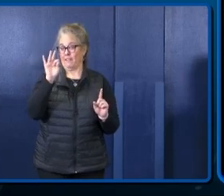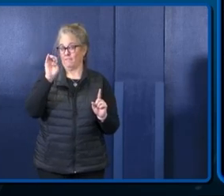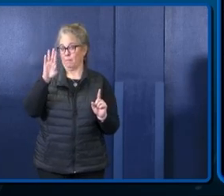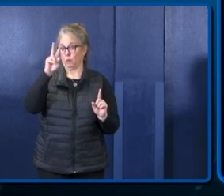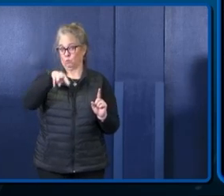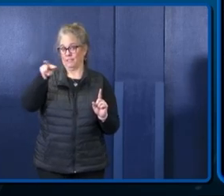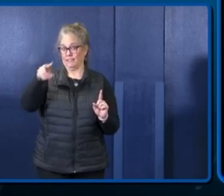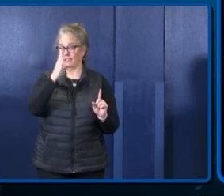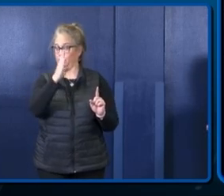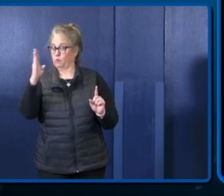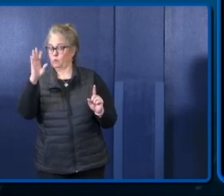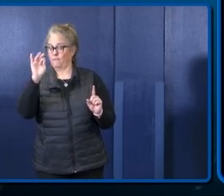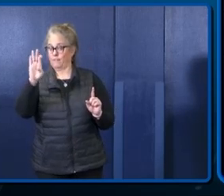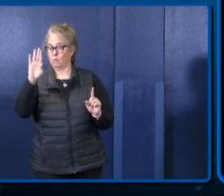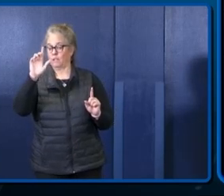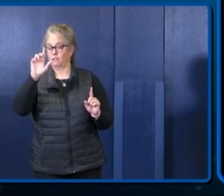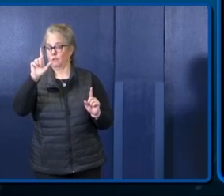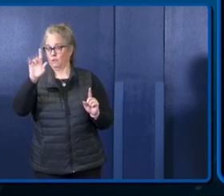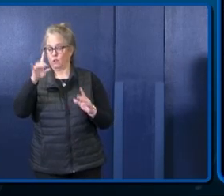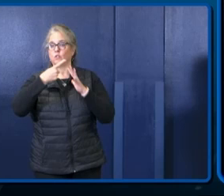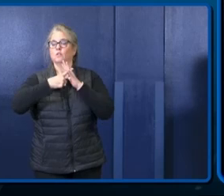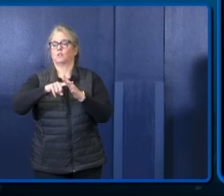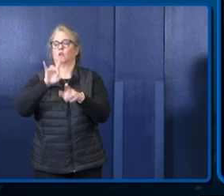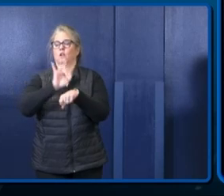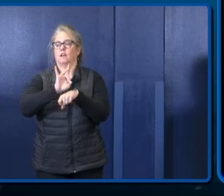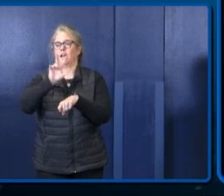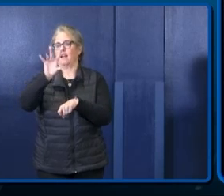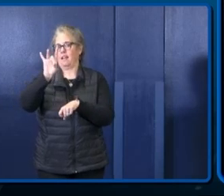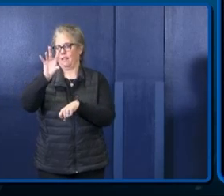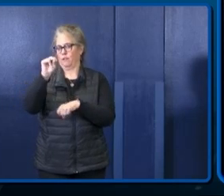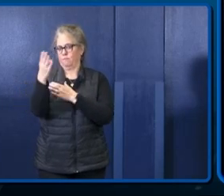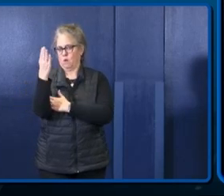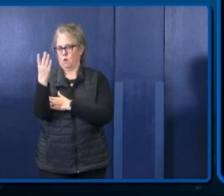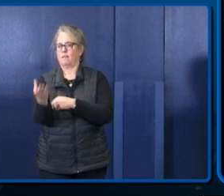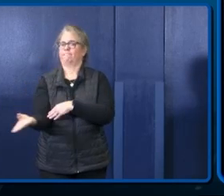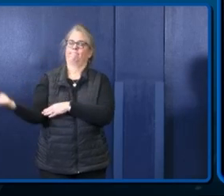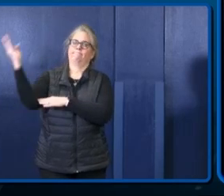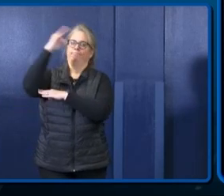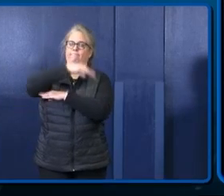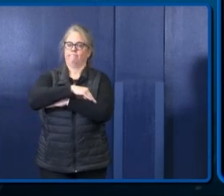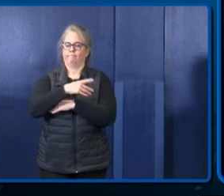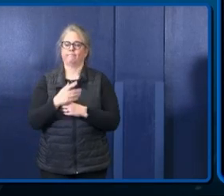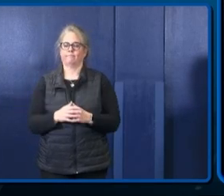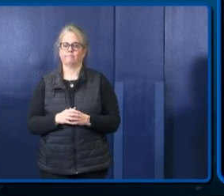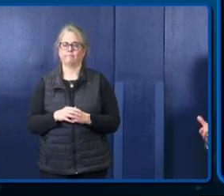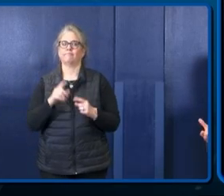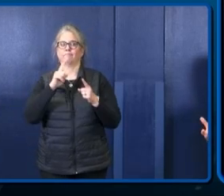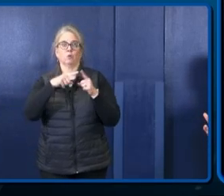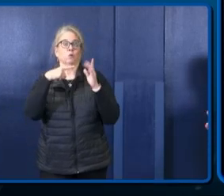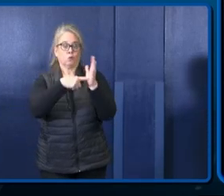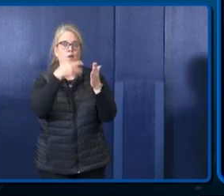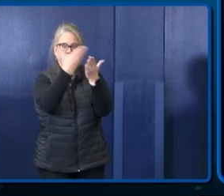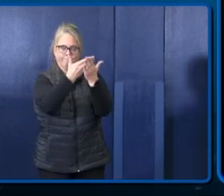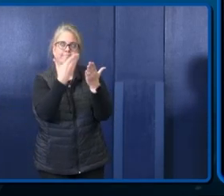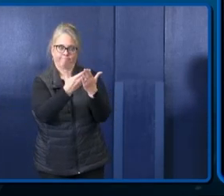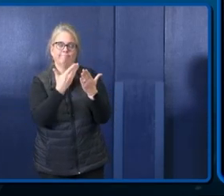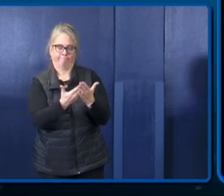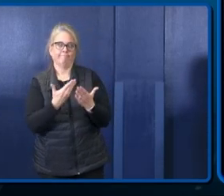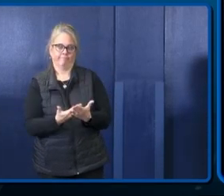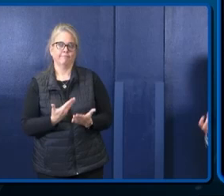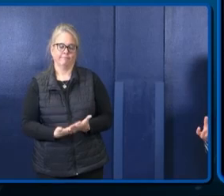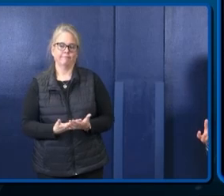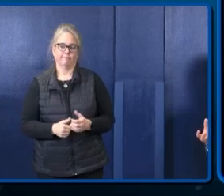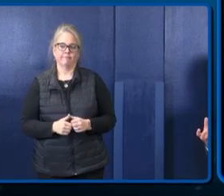at 8:30 in the morning and then go all day until we conclude the presentation of evidence. The typical response